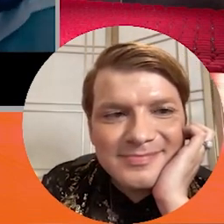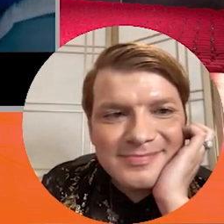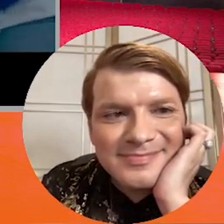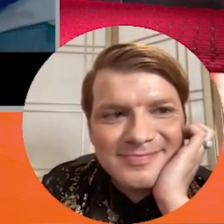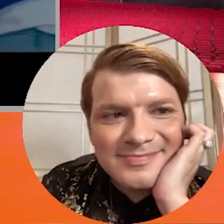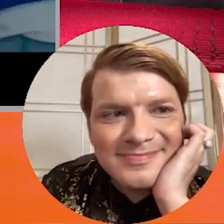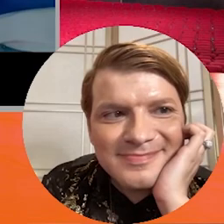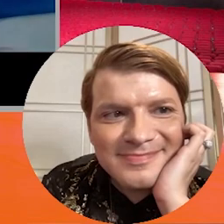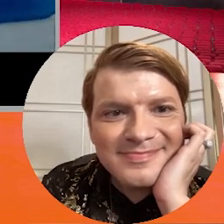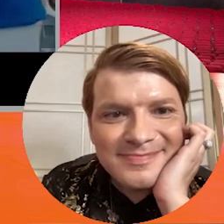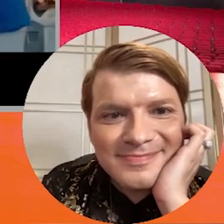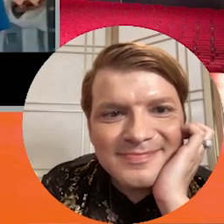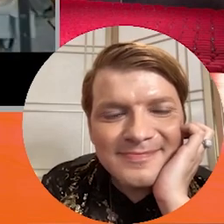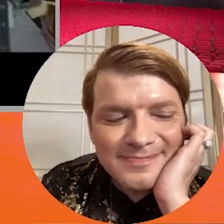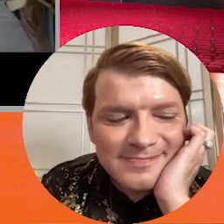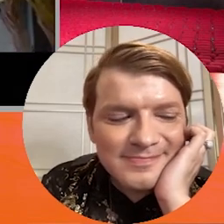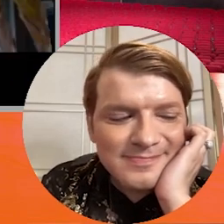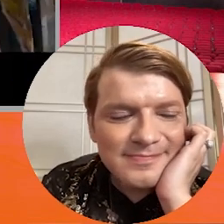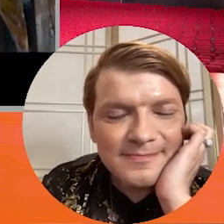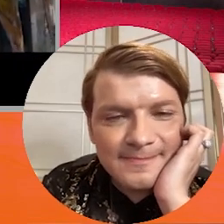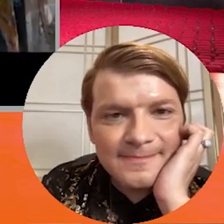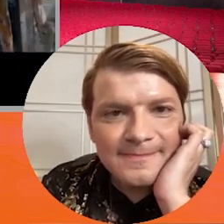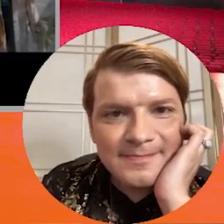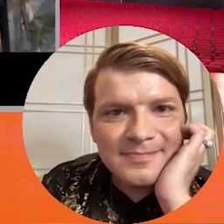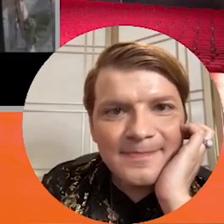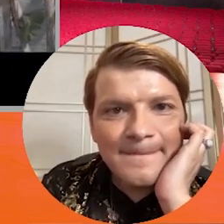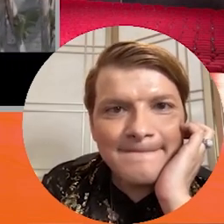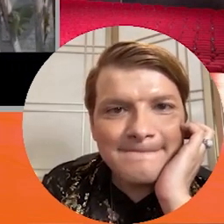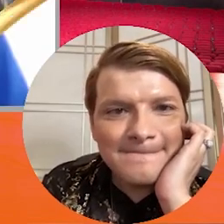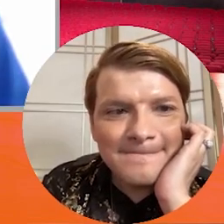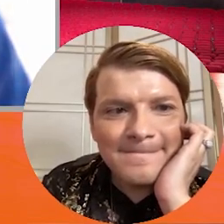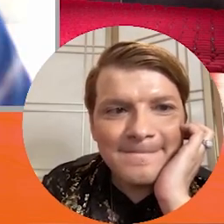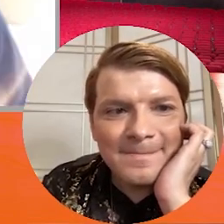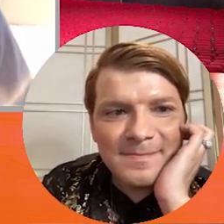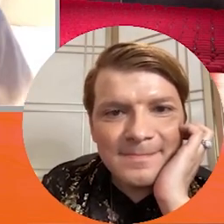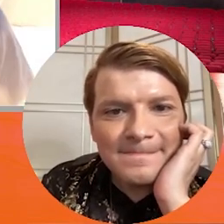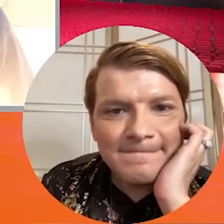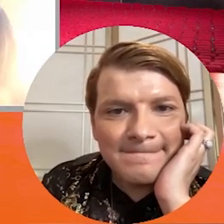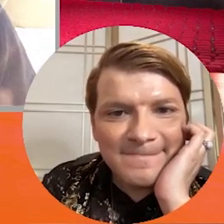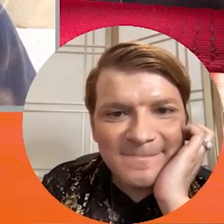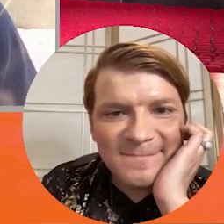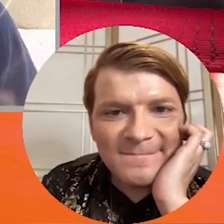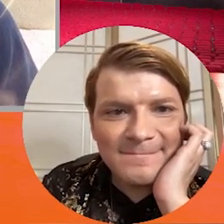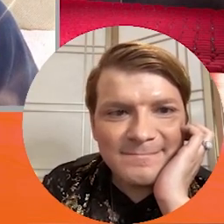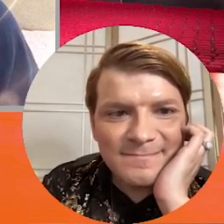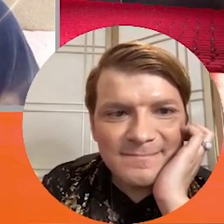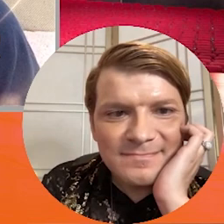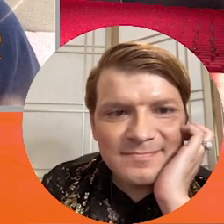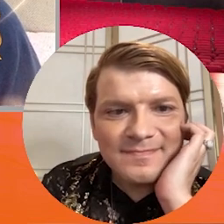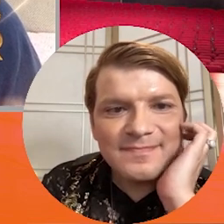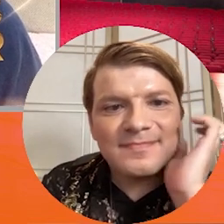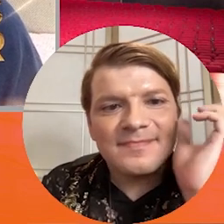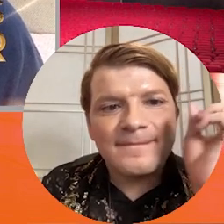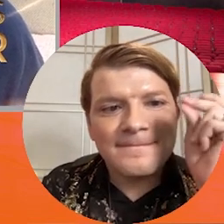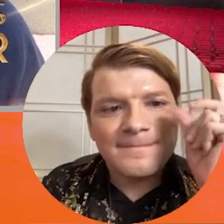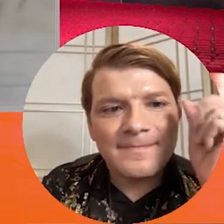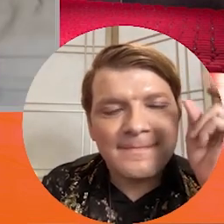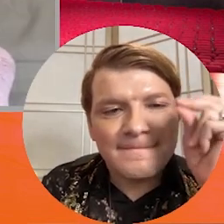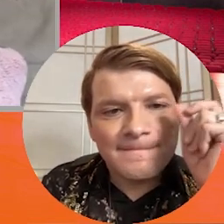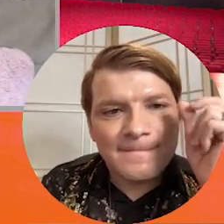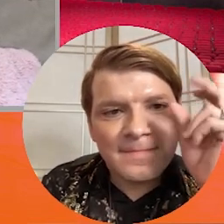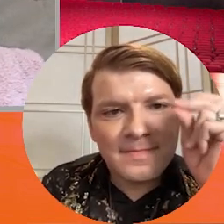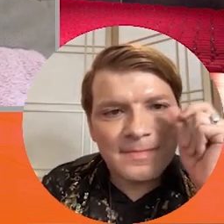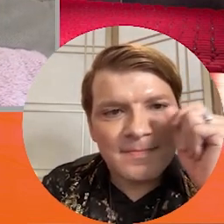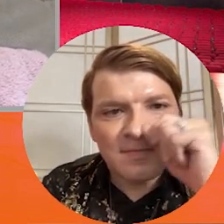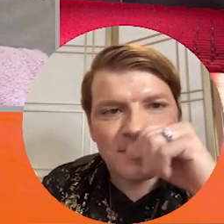right? You didn't say hug? Ooh. I mean, you got $5, though. Pancho Moller, Dwarfopsychosis. Been in denial